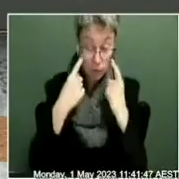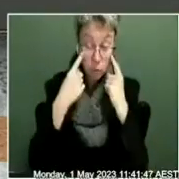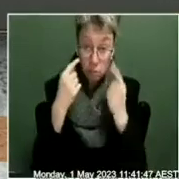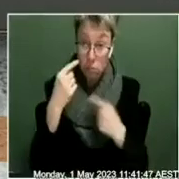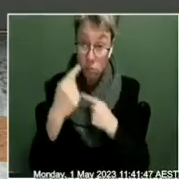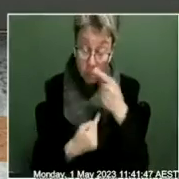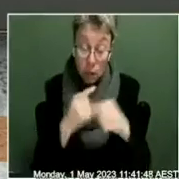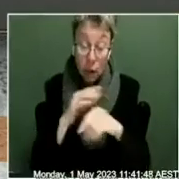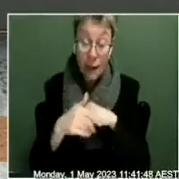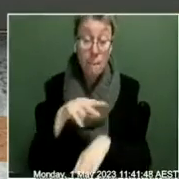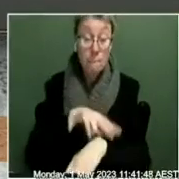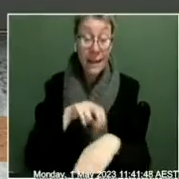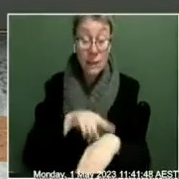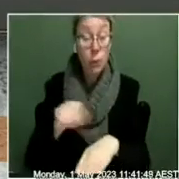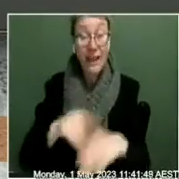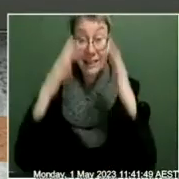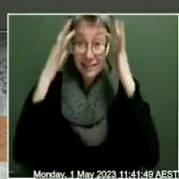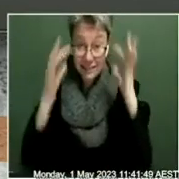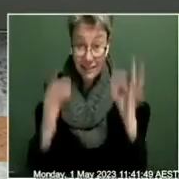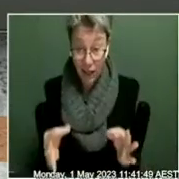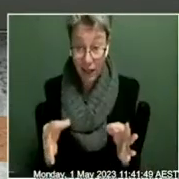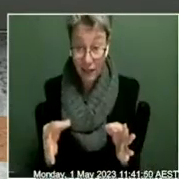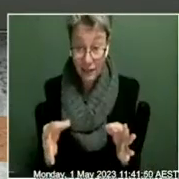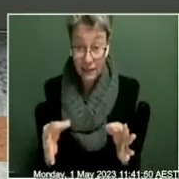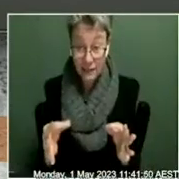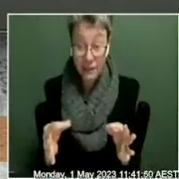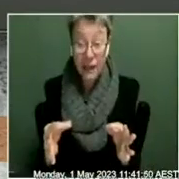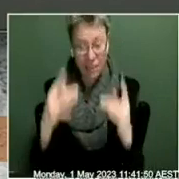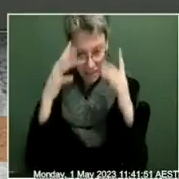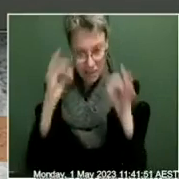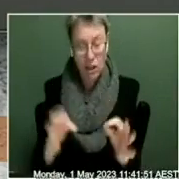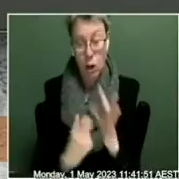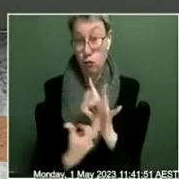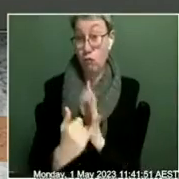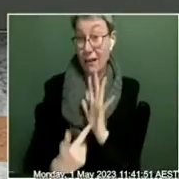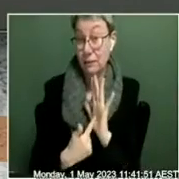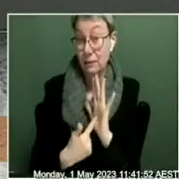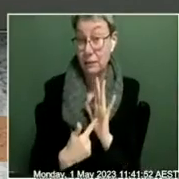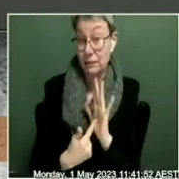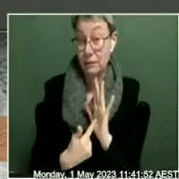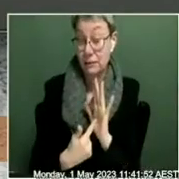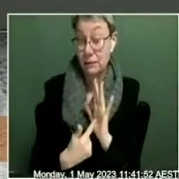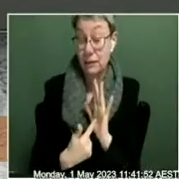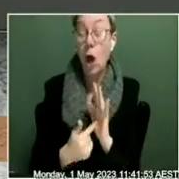about their response to the public health response, don't they? Their participation.